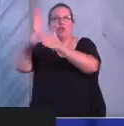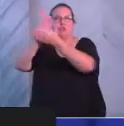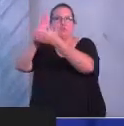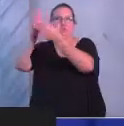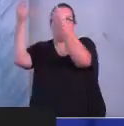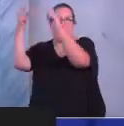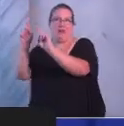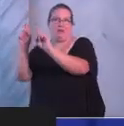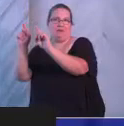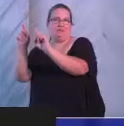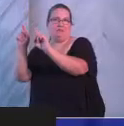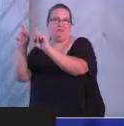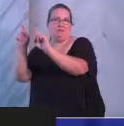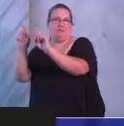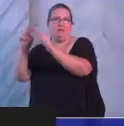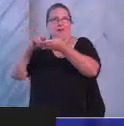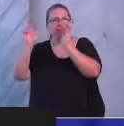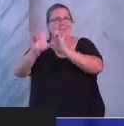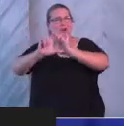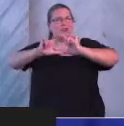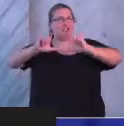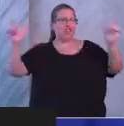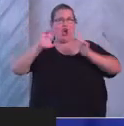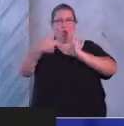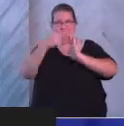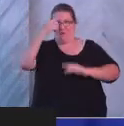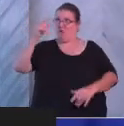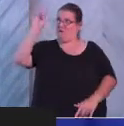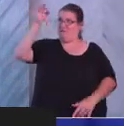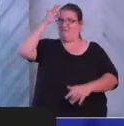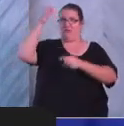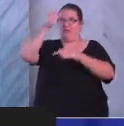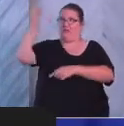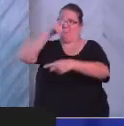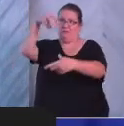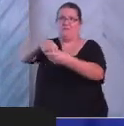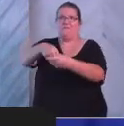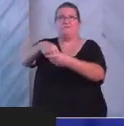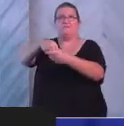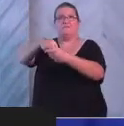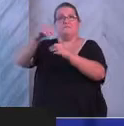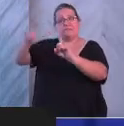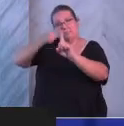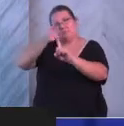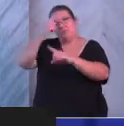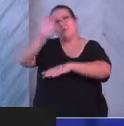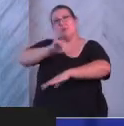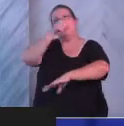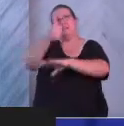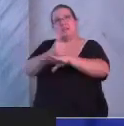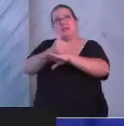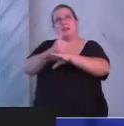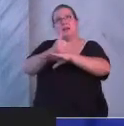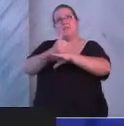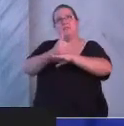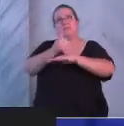There is a large role here for the federal government to play, specifically in establishing, rebuilding,